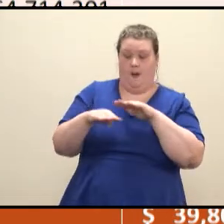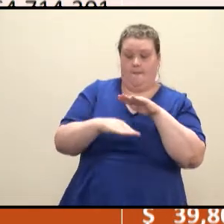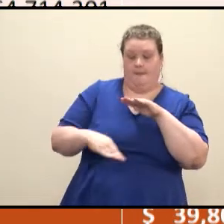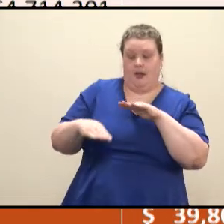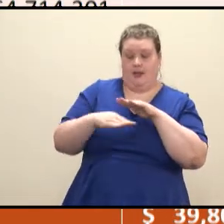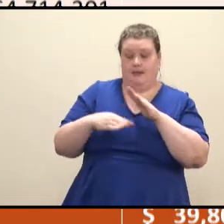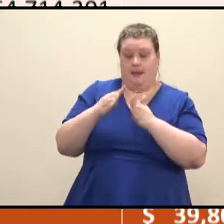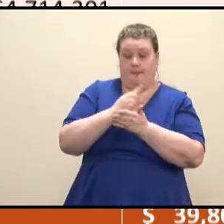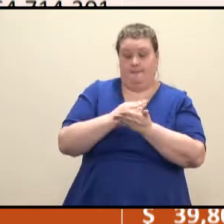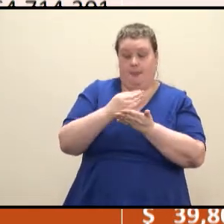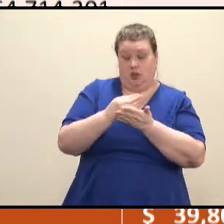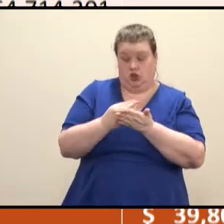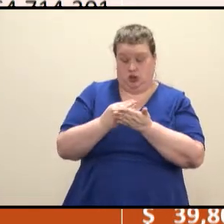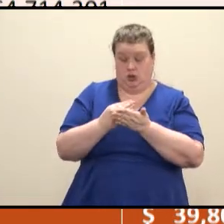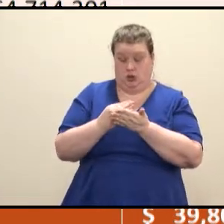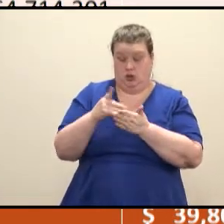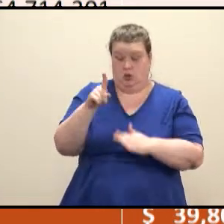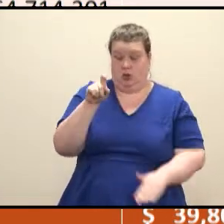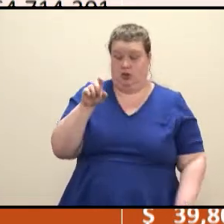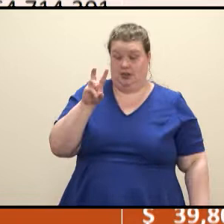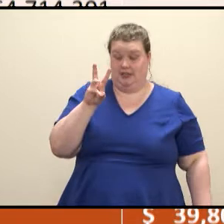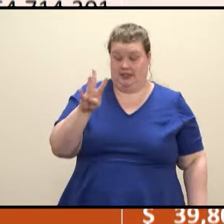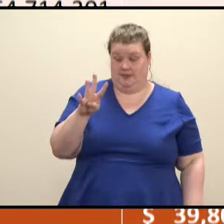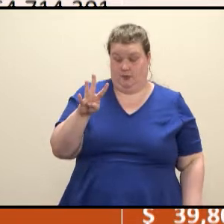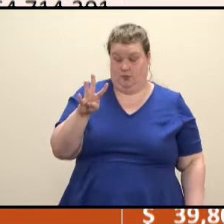budget is